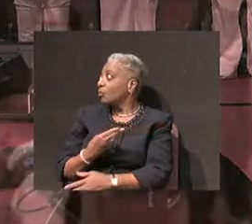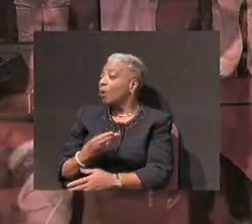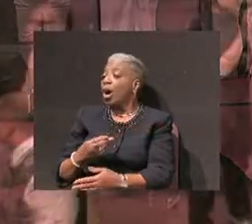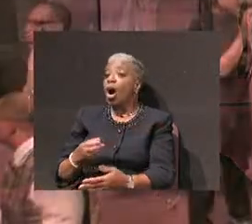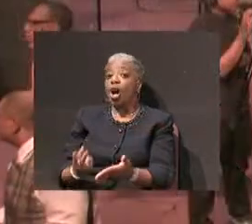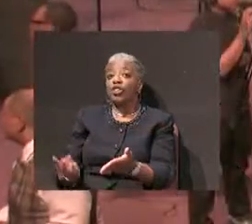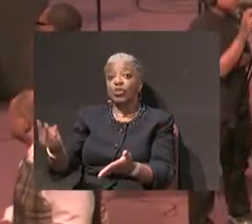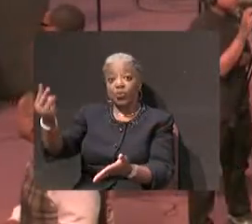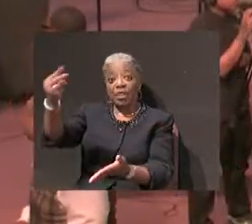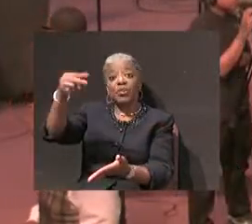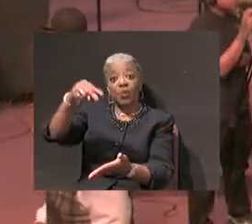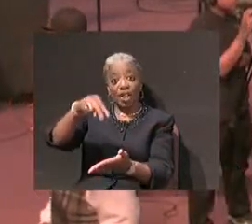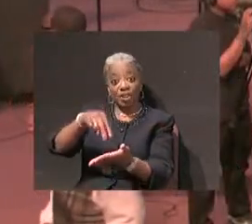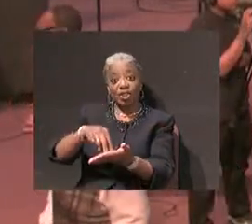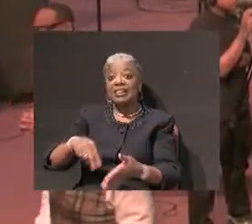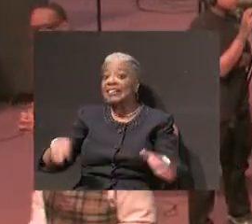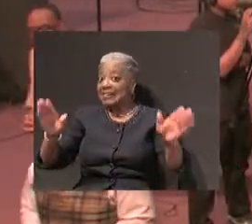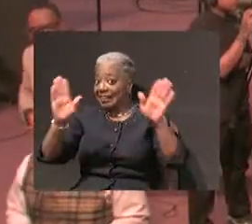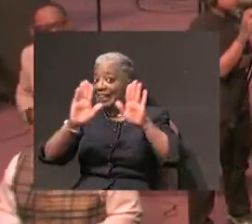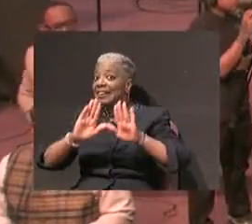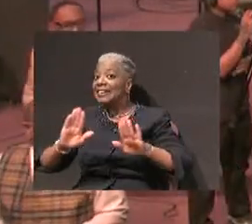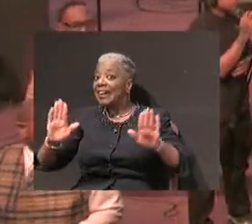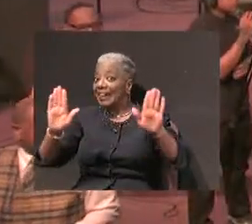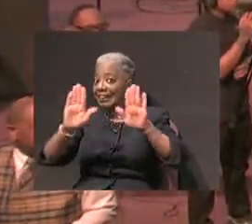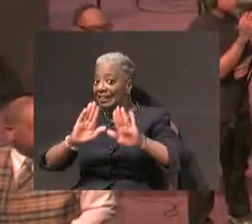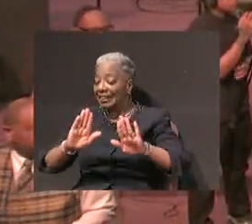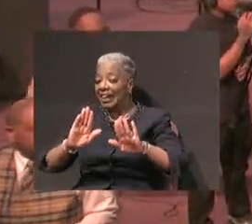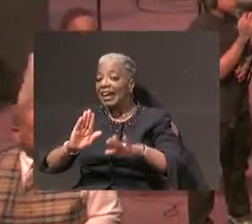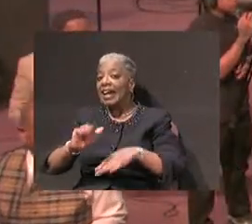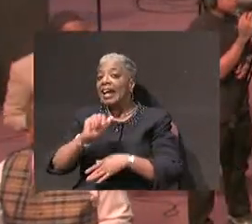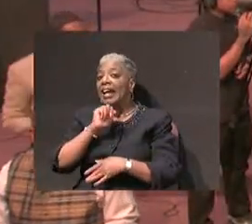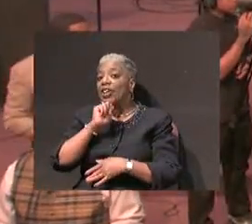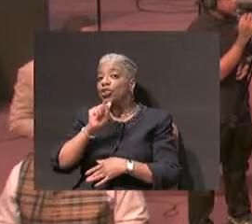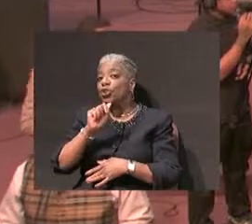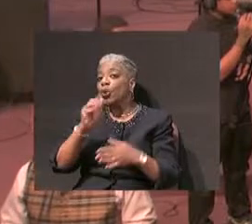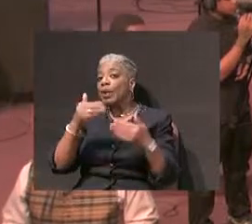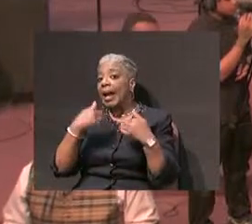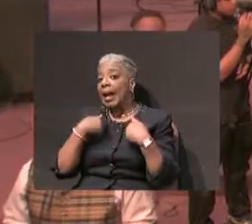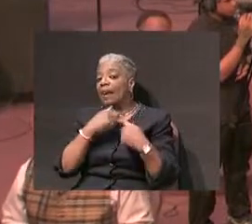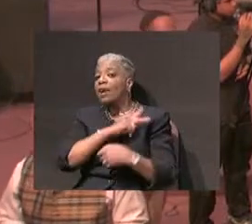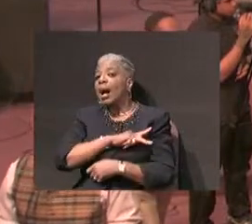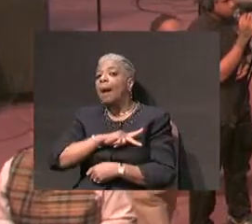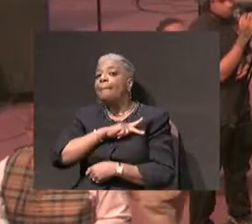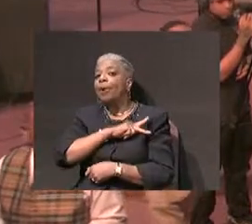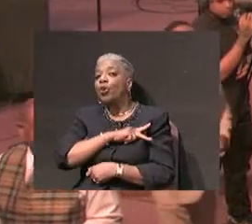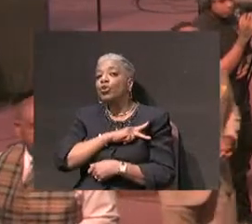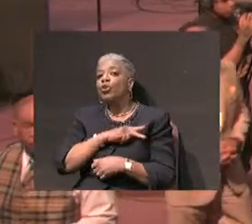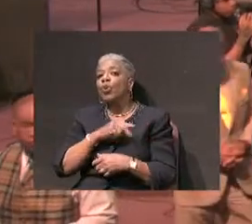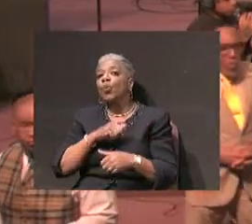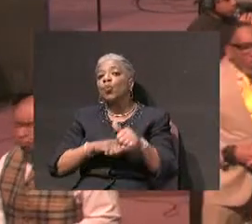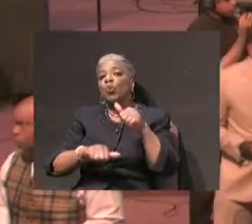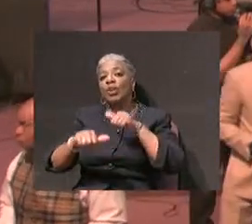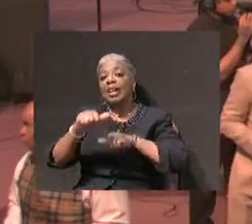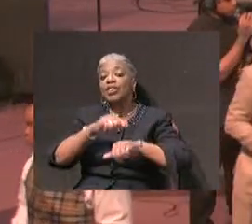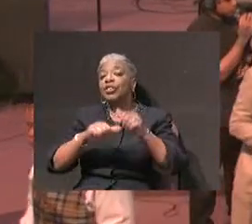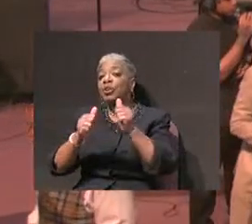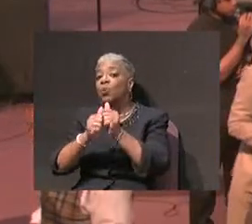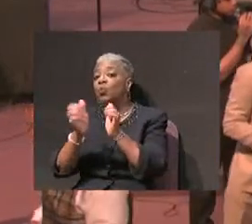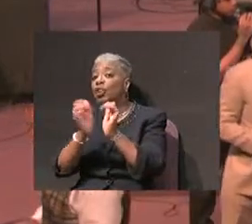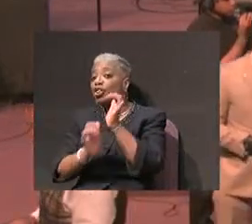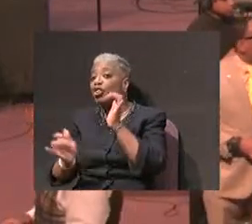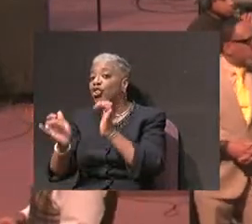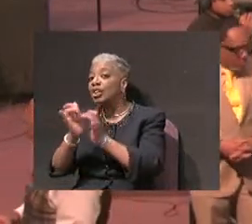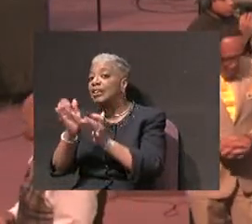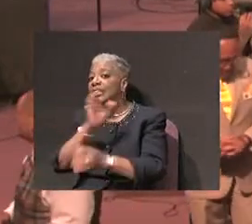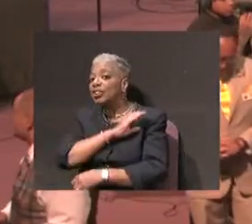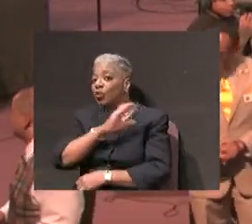Sunday and you don't have a personal relationship with our Lord and Savior, Jesus Christ. Today you can get to